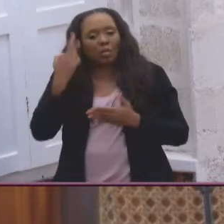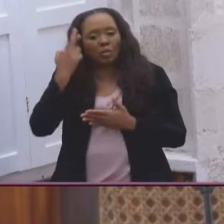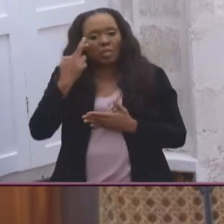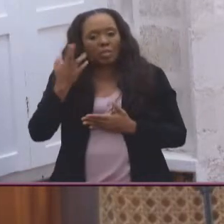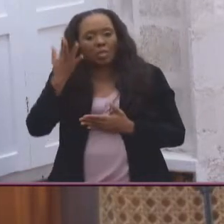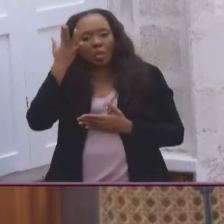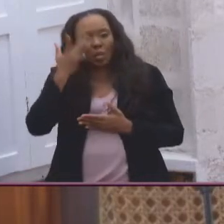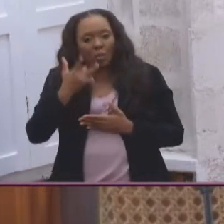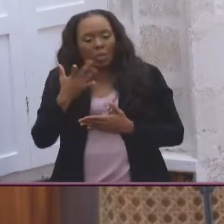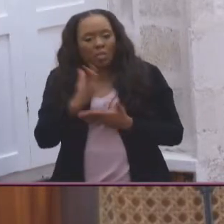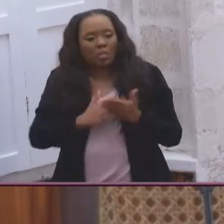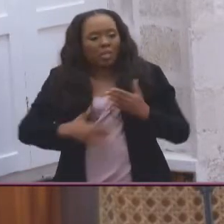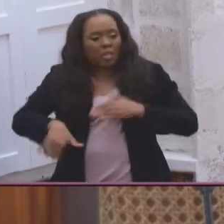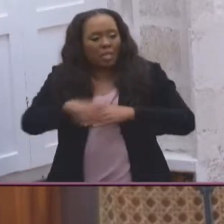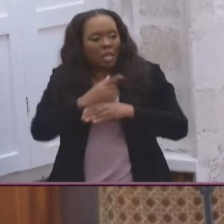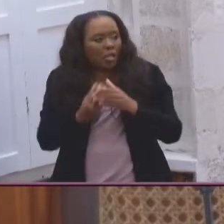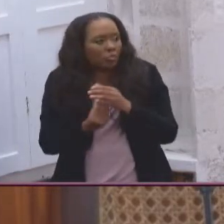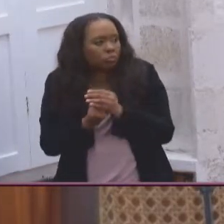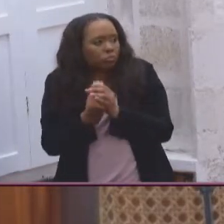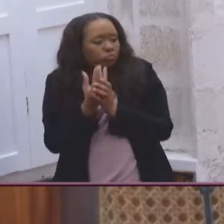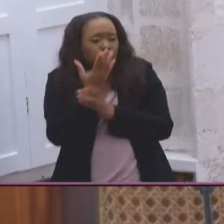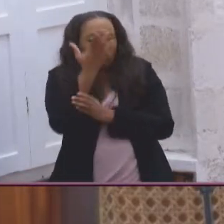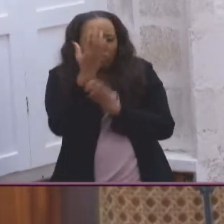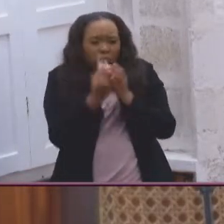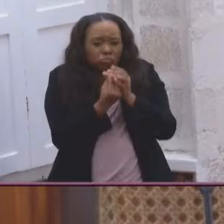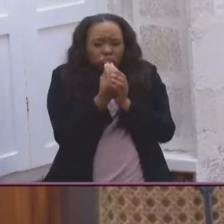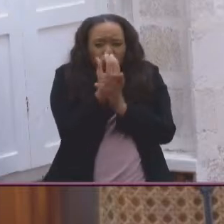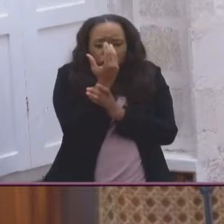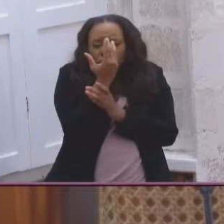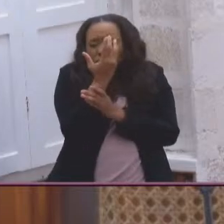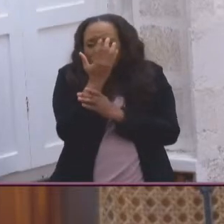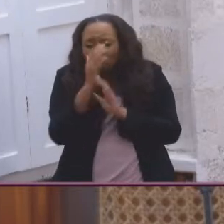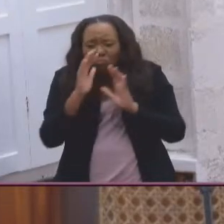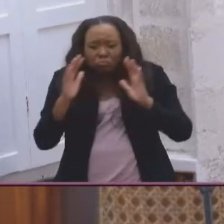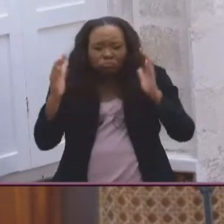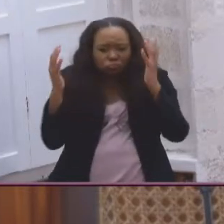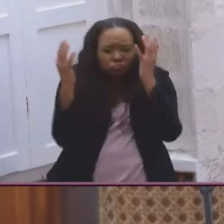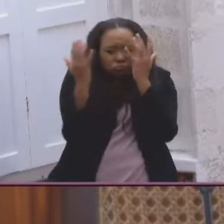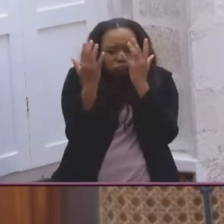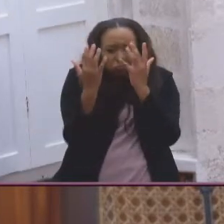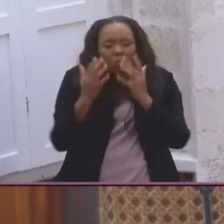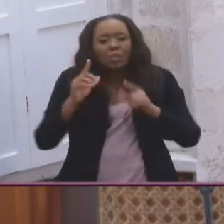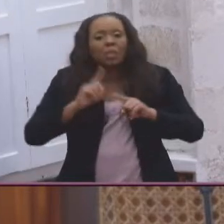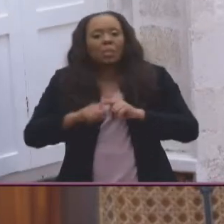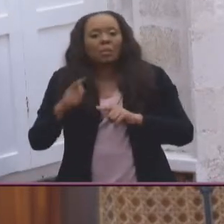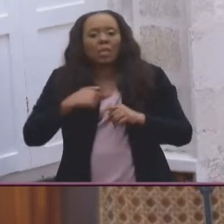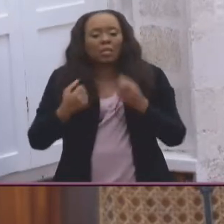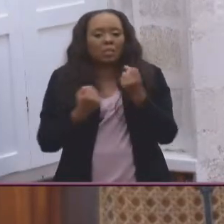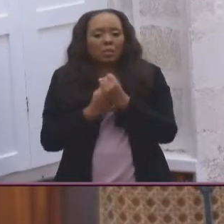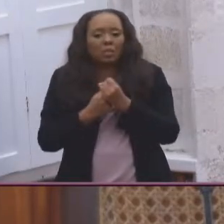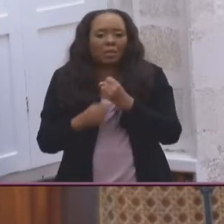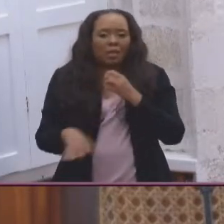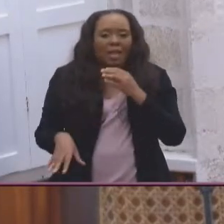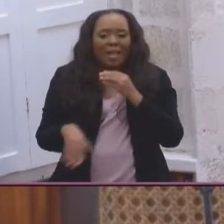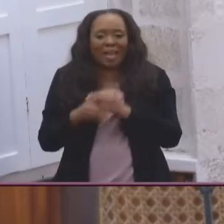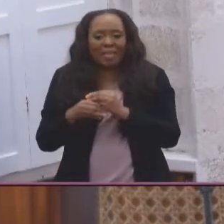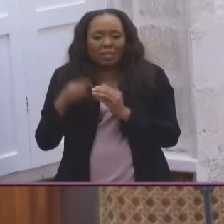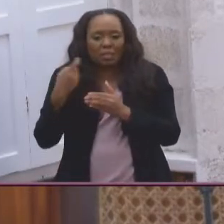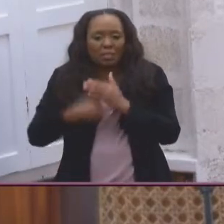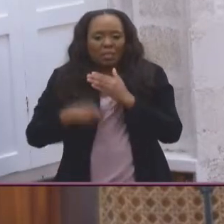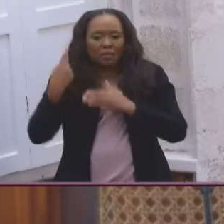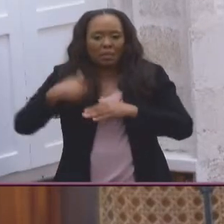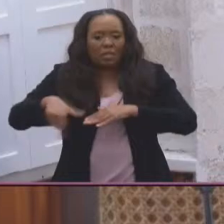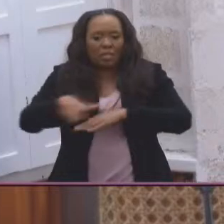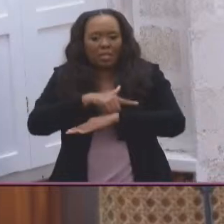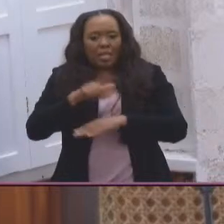become overgrown. But I do support adding it to the land tax. The reason being that land